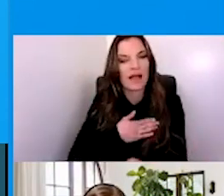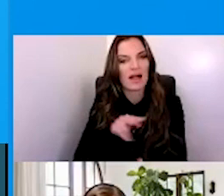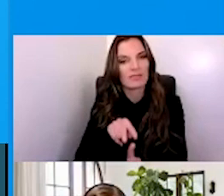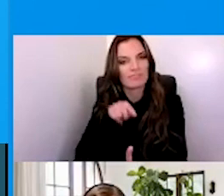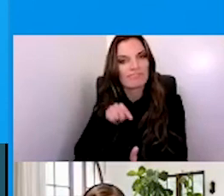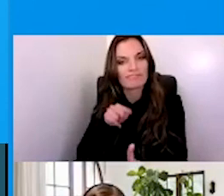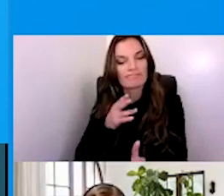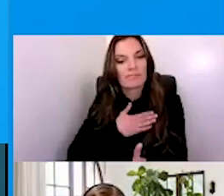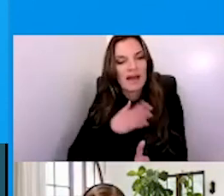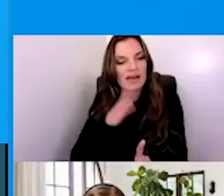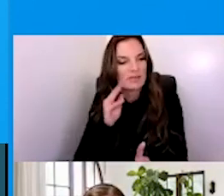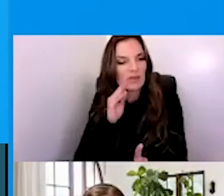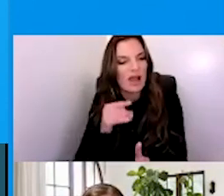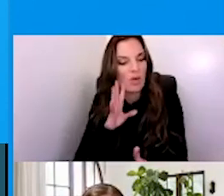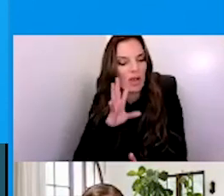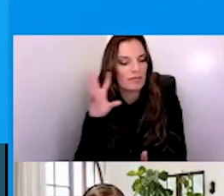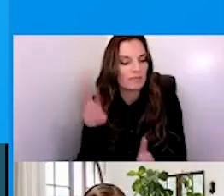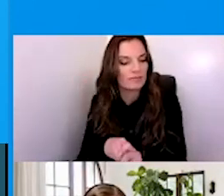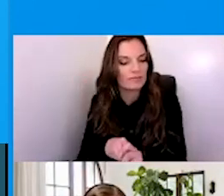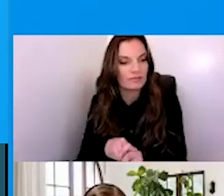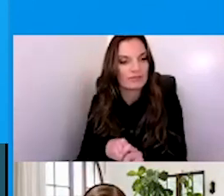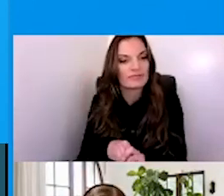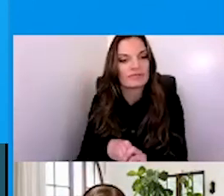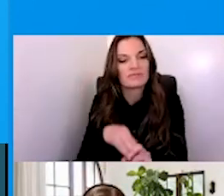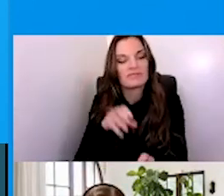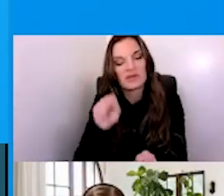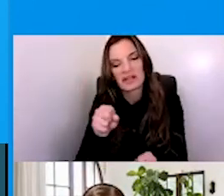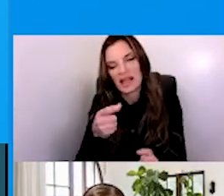my experiences as we talk today, so you'll get to know me a little bit more.